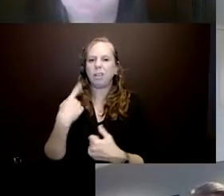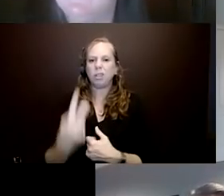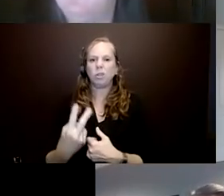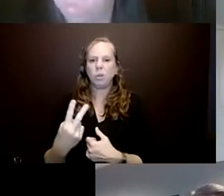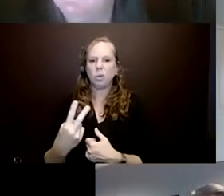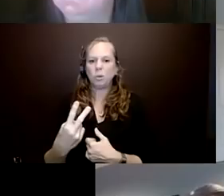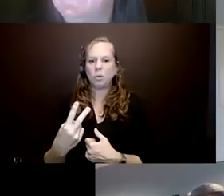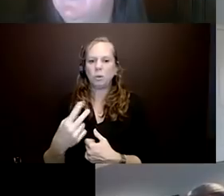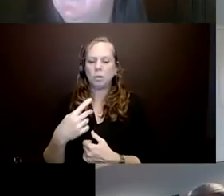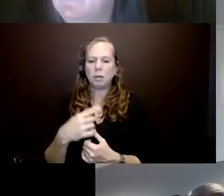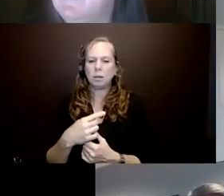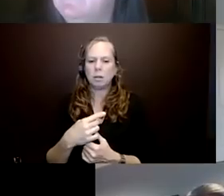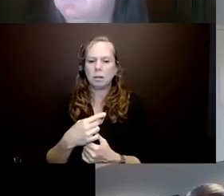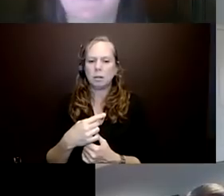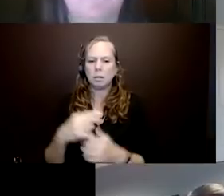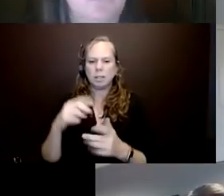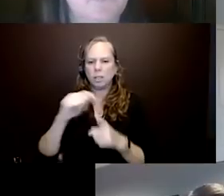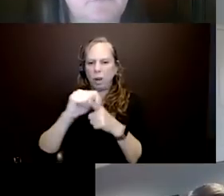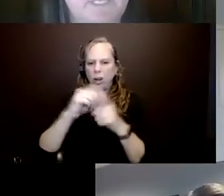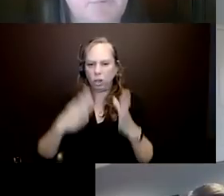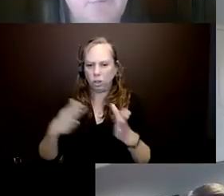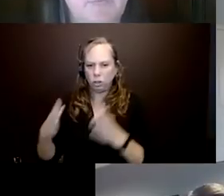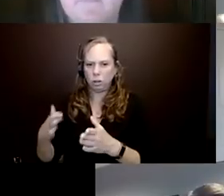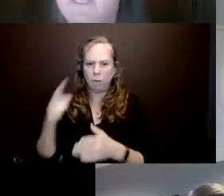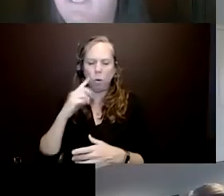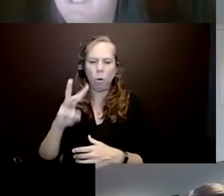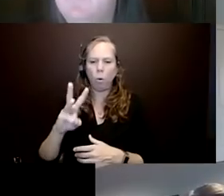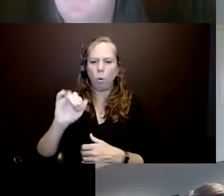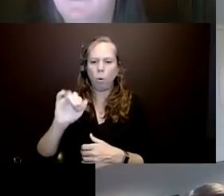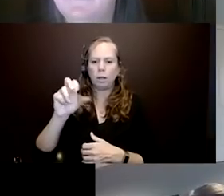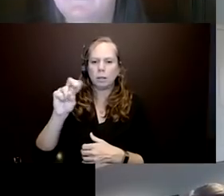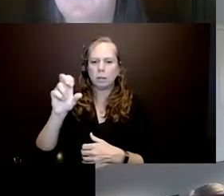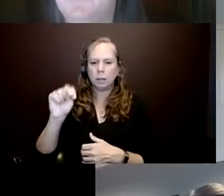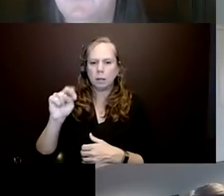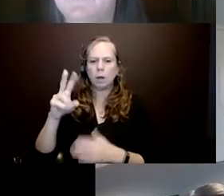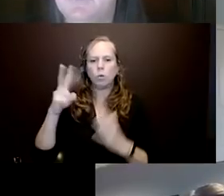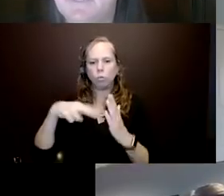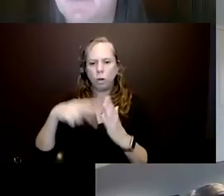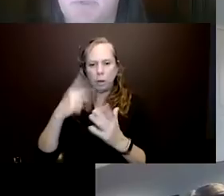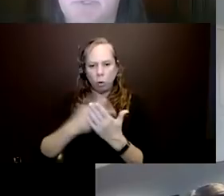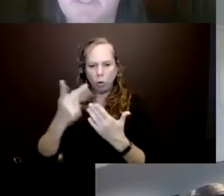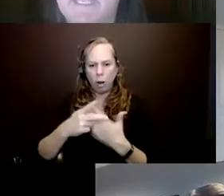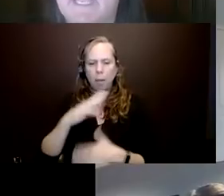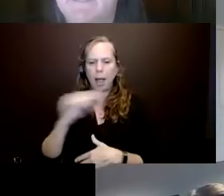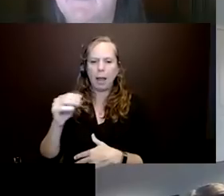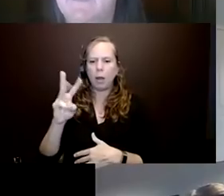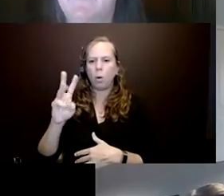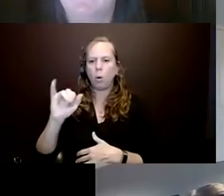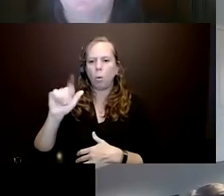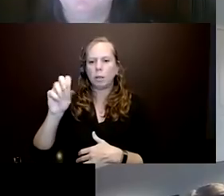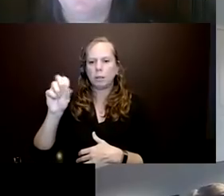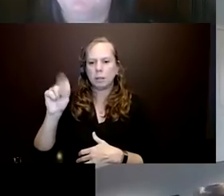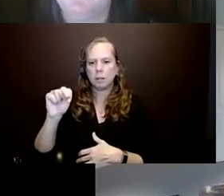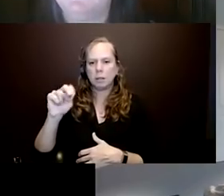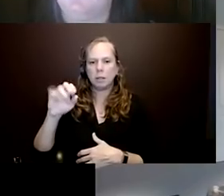two trainers on staff. One is our trainer for the Wilson Reading Program, and one is for the Wilson Just Words. And